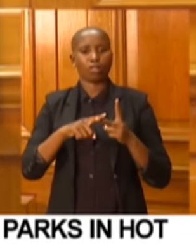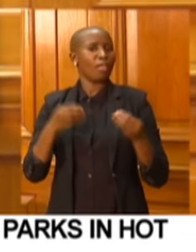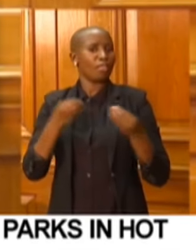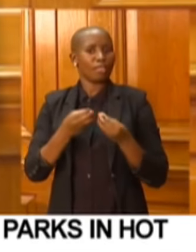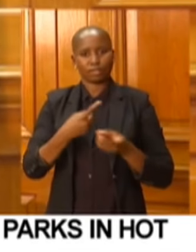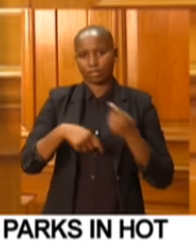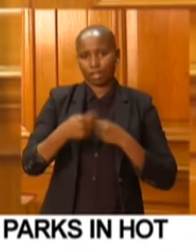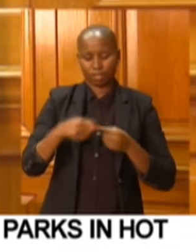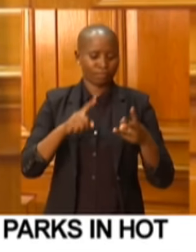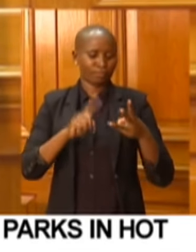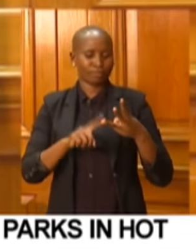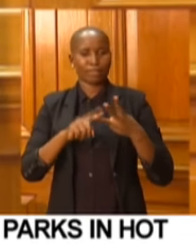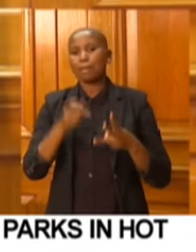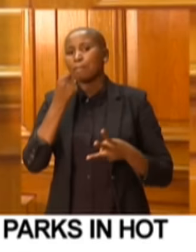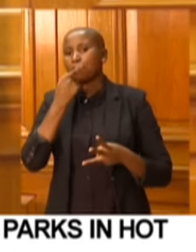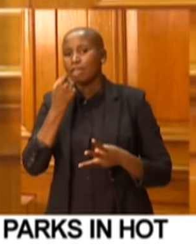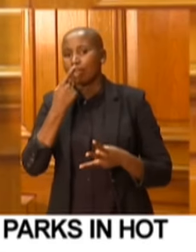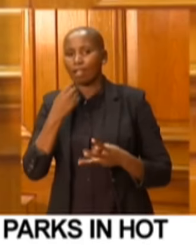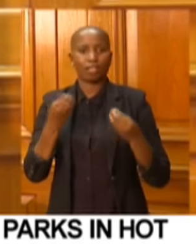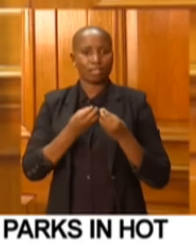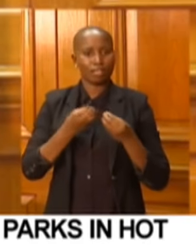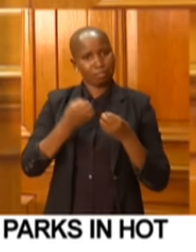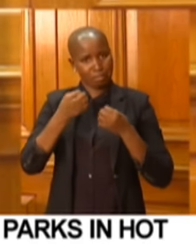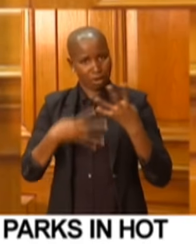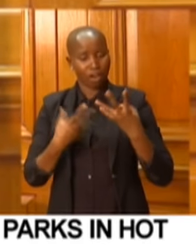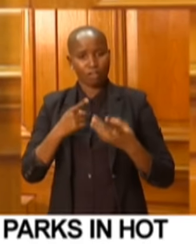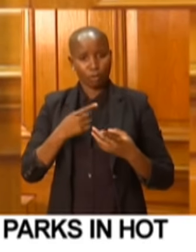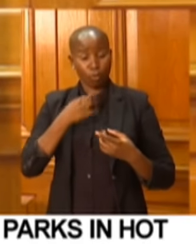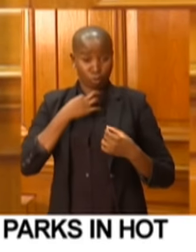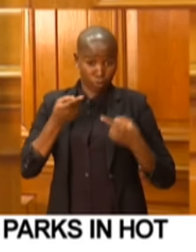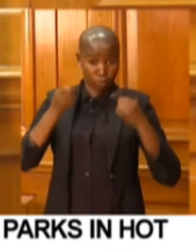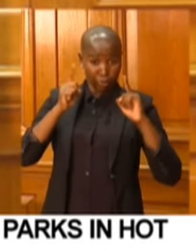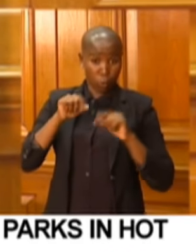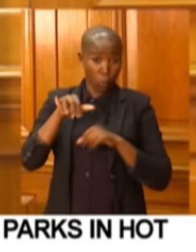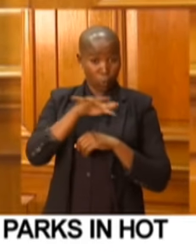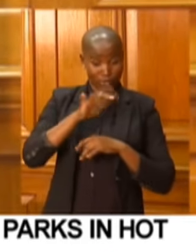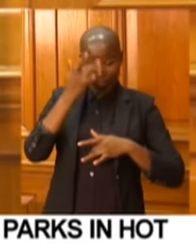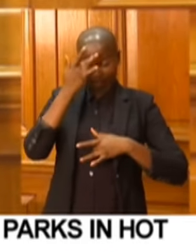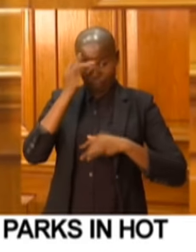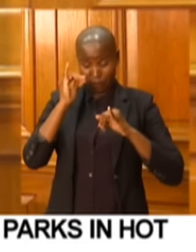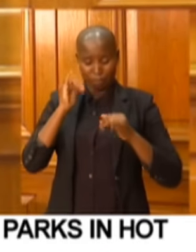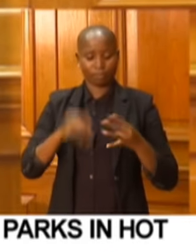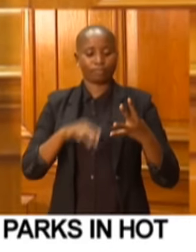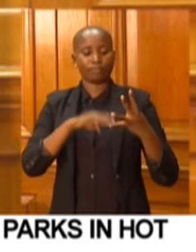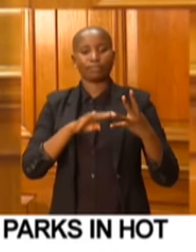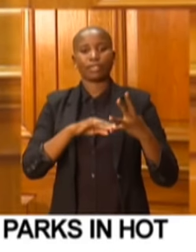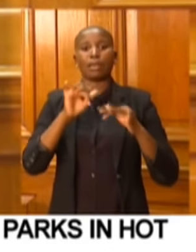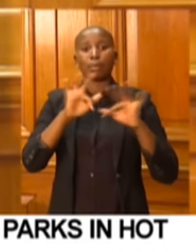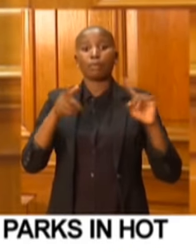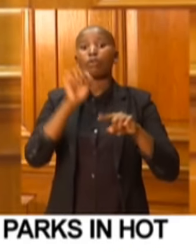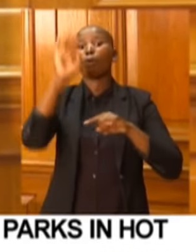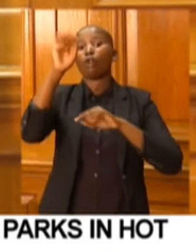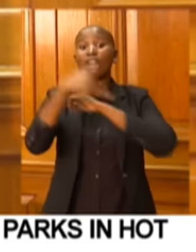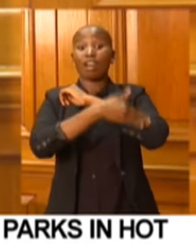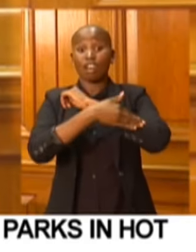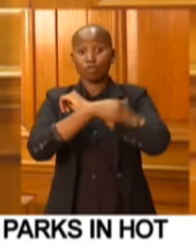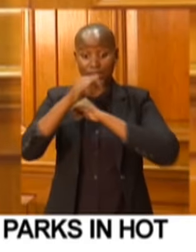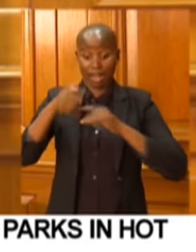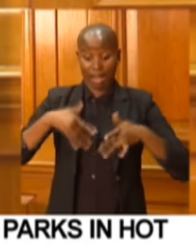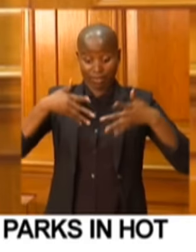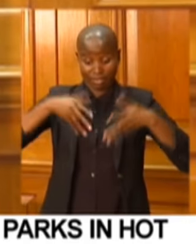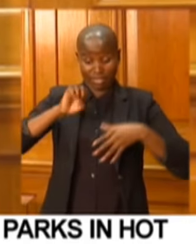medical attention for a life-threatening condition, the return of South African nationals